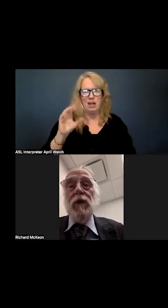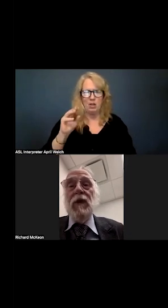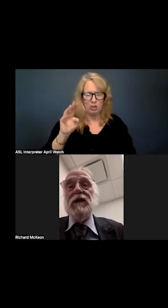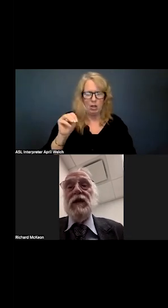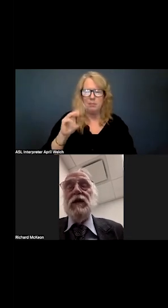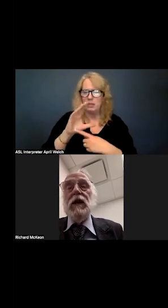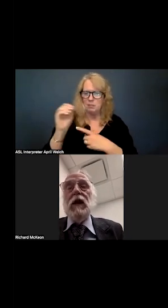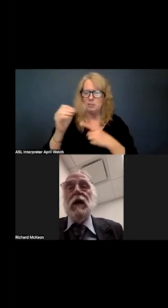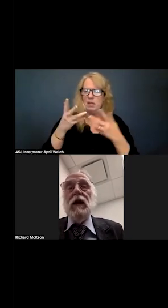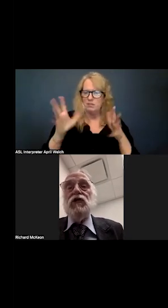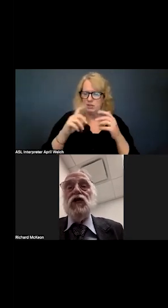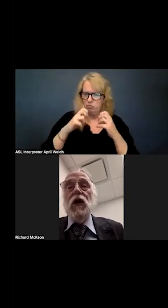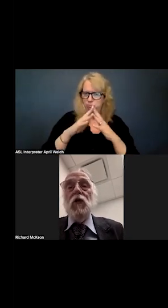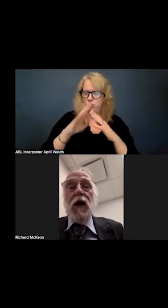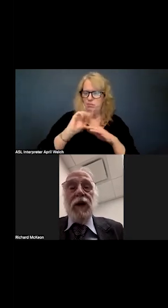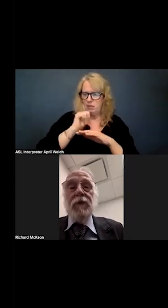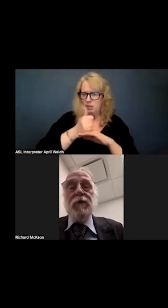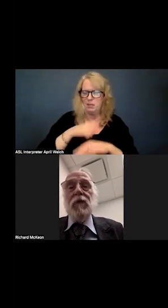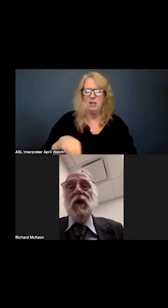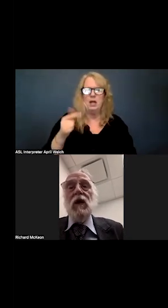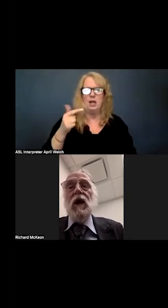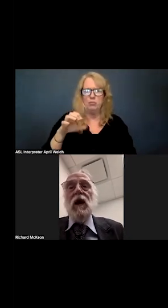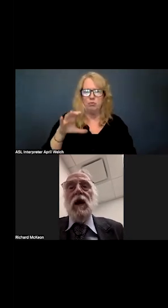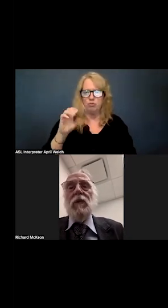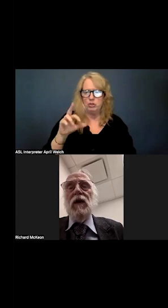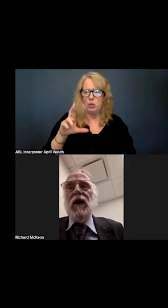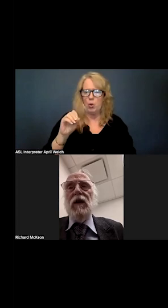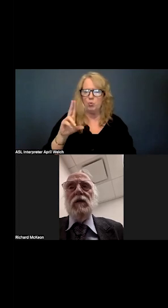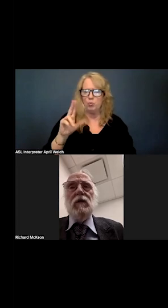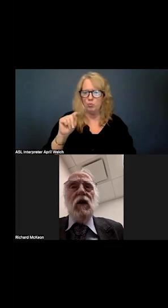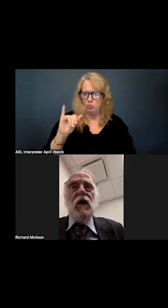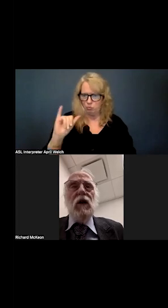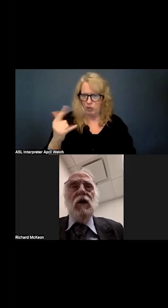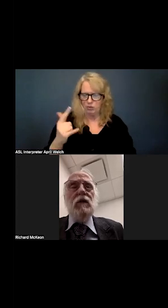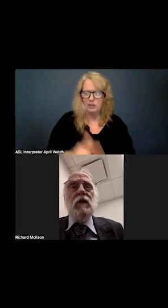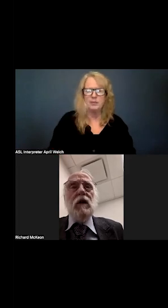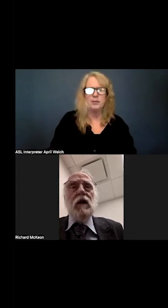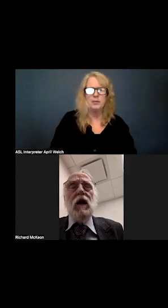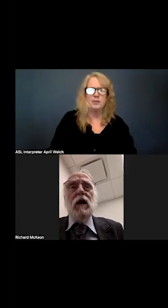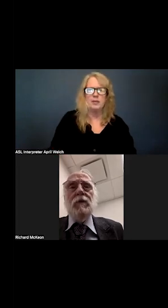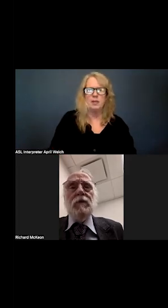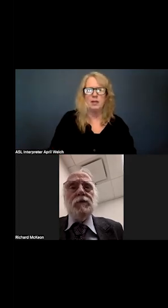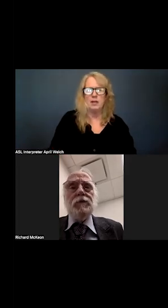completely implemented geo-routing. There are